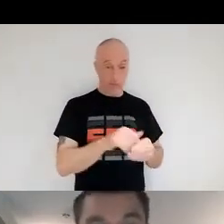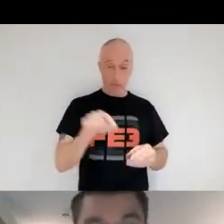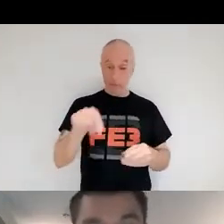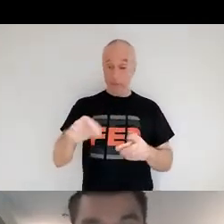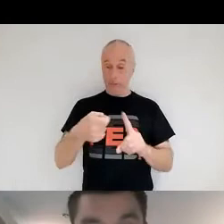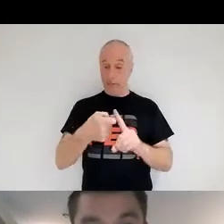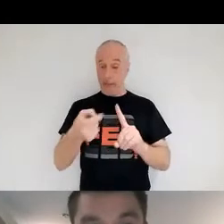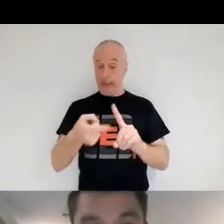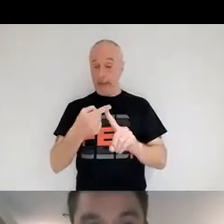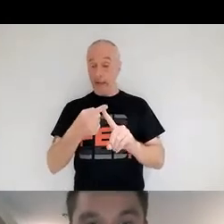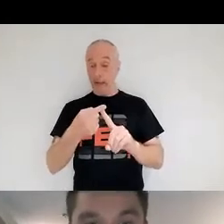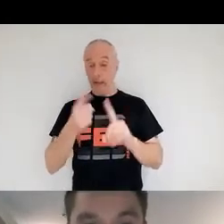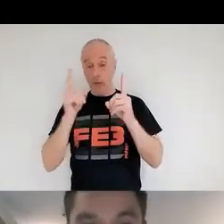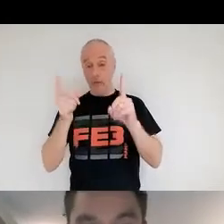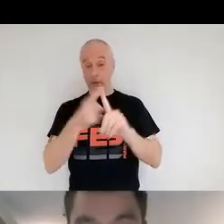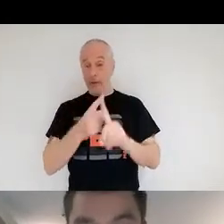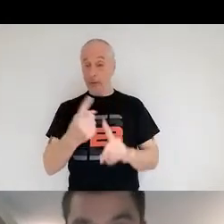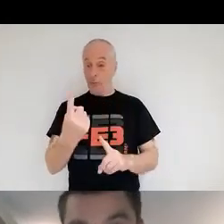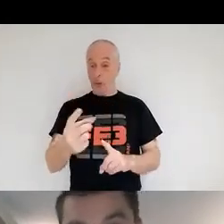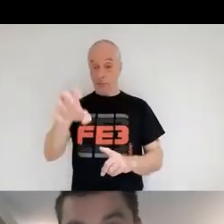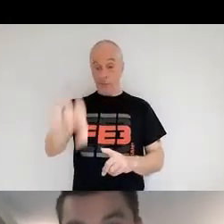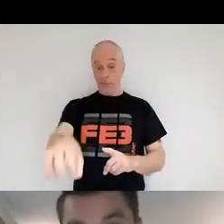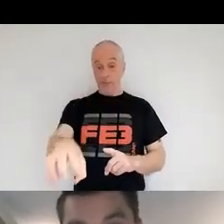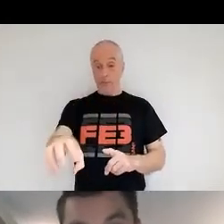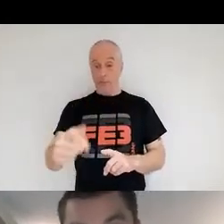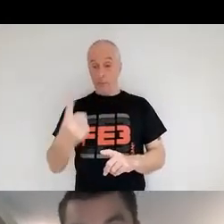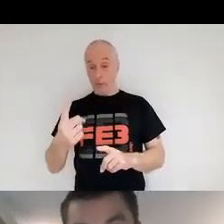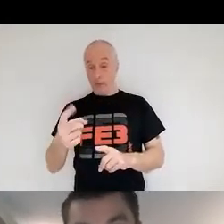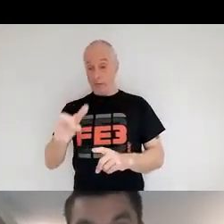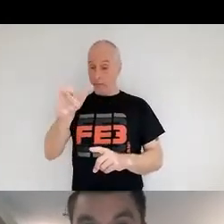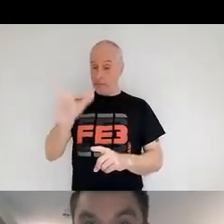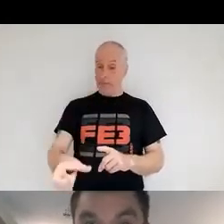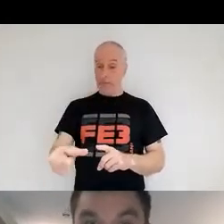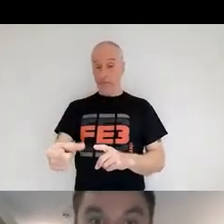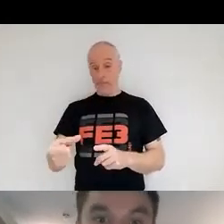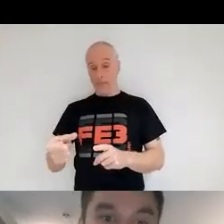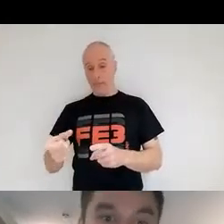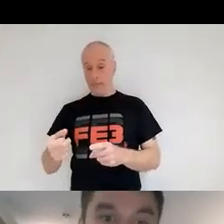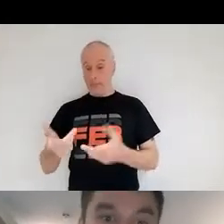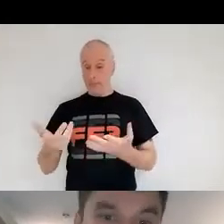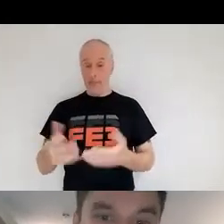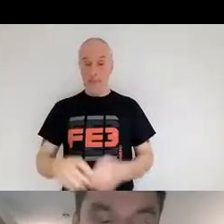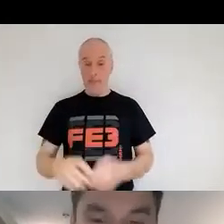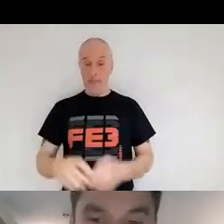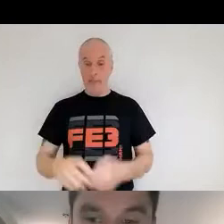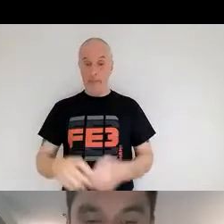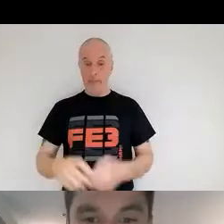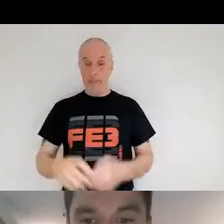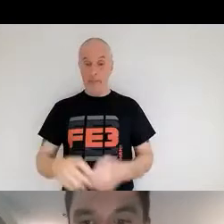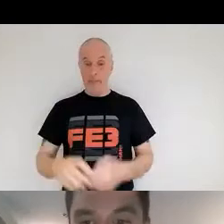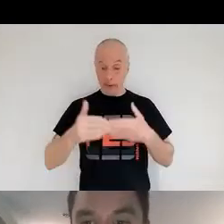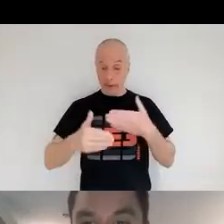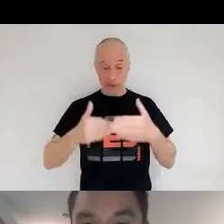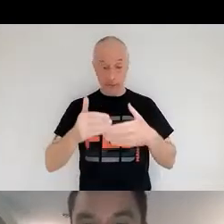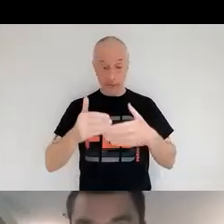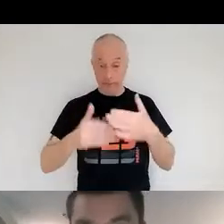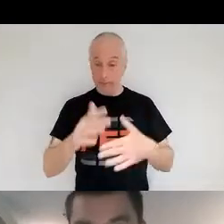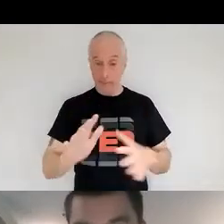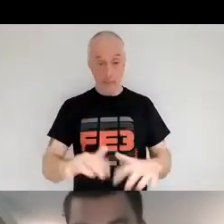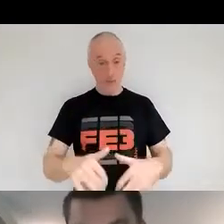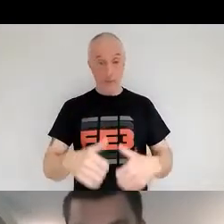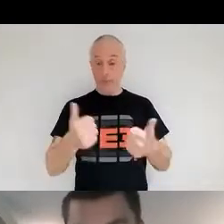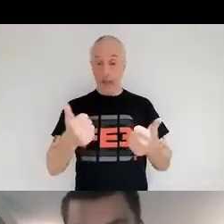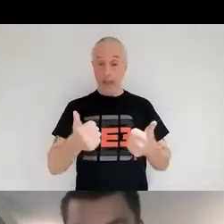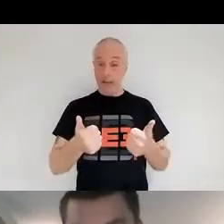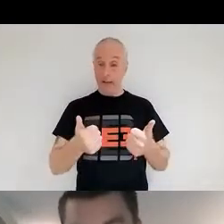The trial itself was very successful, so in the sense that nothing went wrong, which is always a good start. So